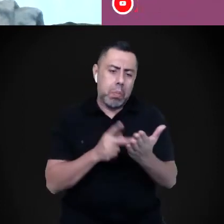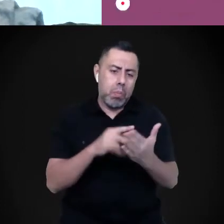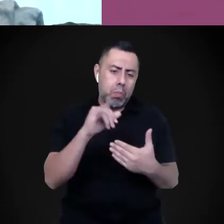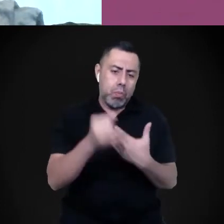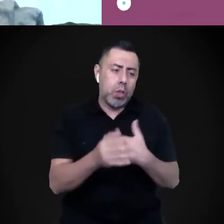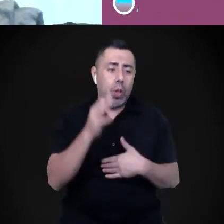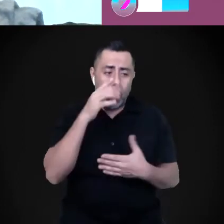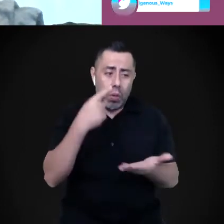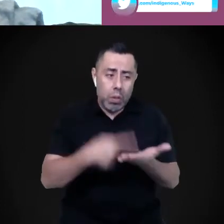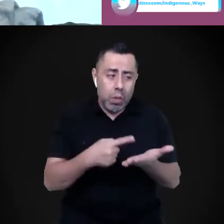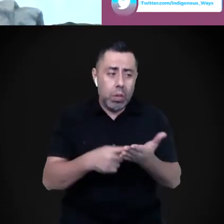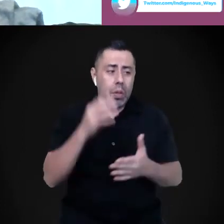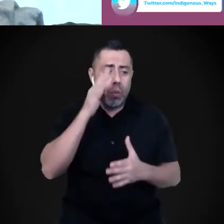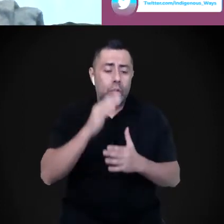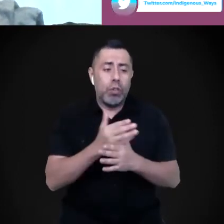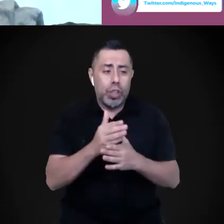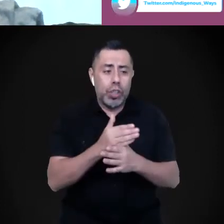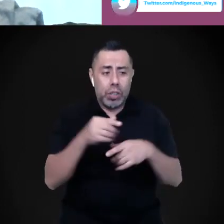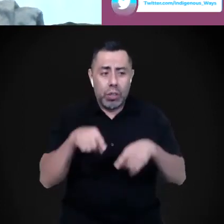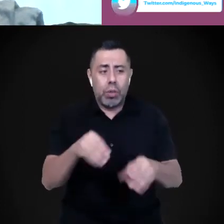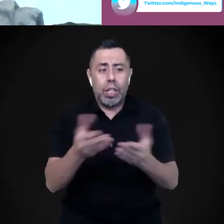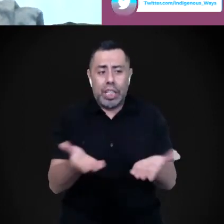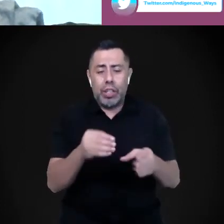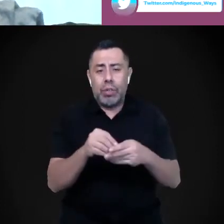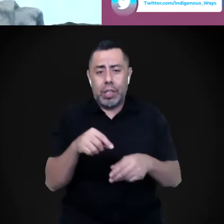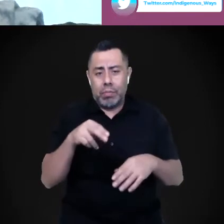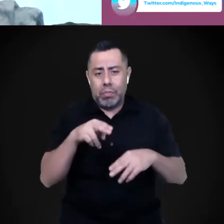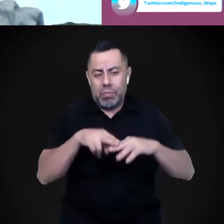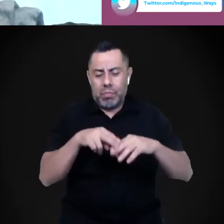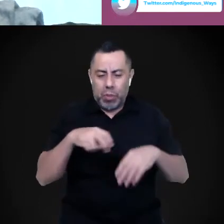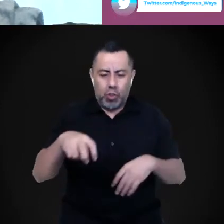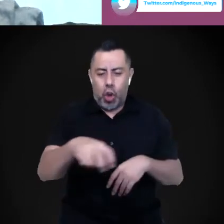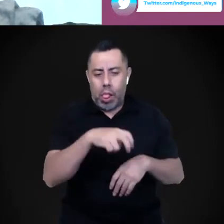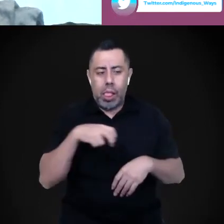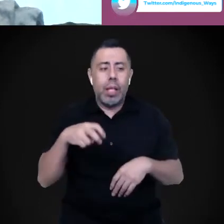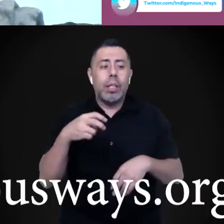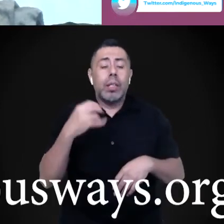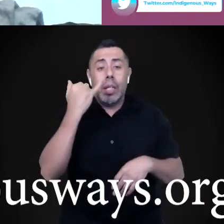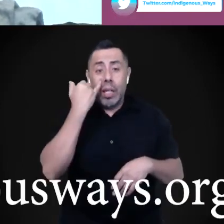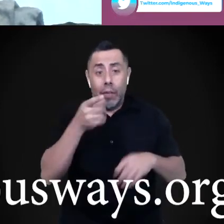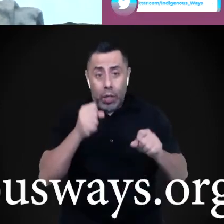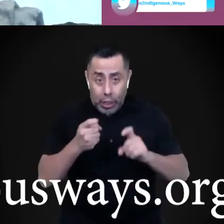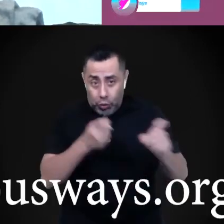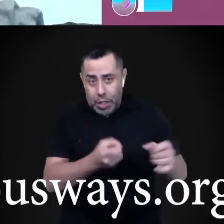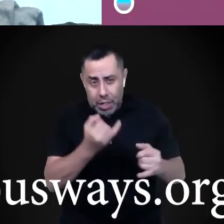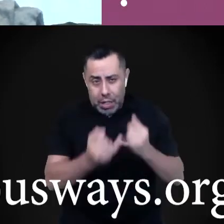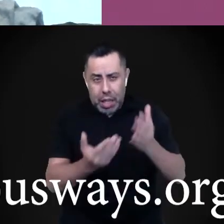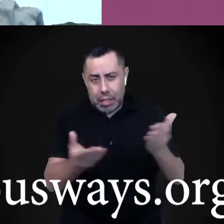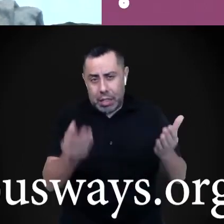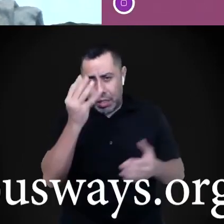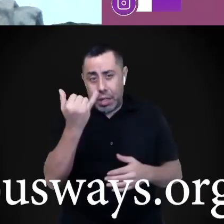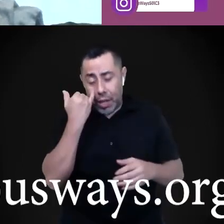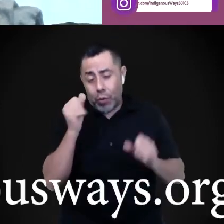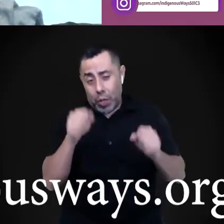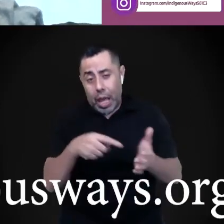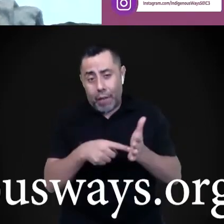circles. And then the last thing, if you want to donate, you're able to donate, you can go to our website, indigenousways.org,